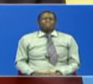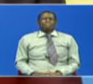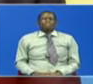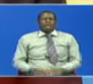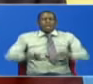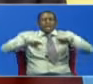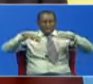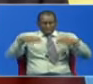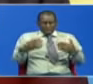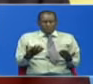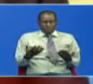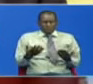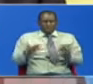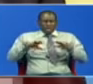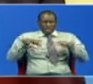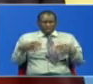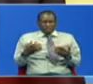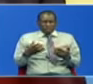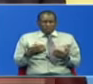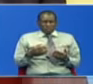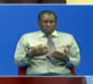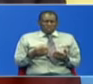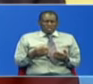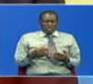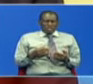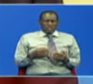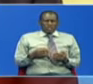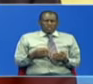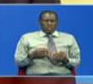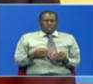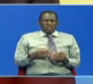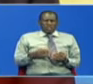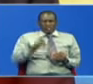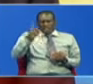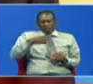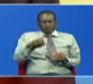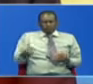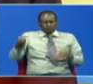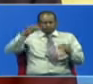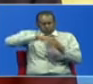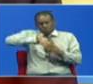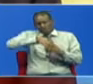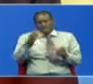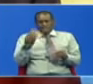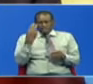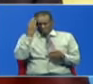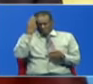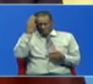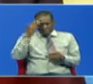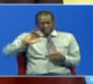About lifting the restricted movement in Mandera County,